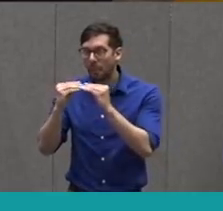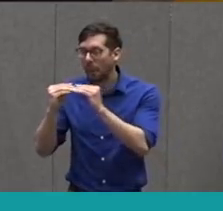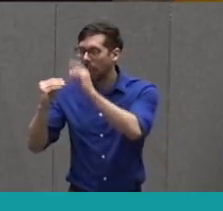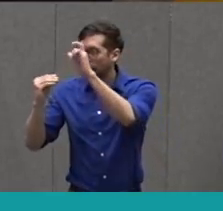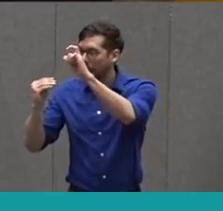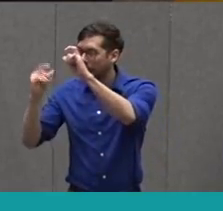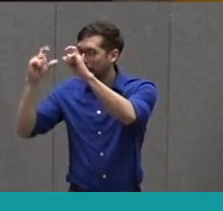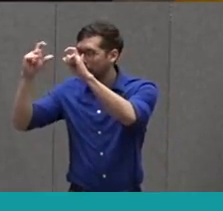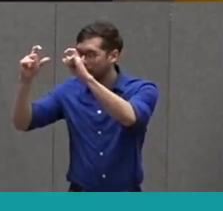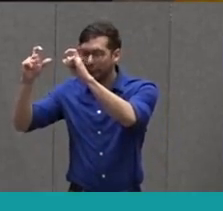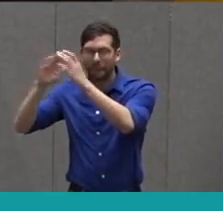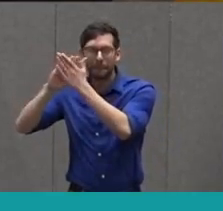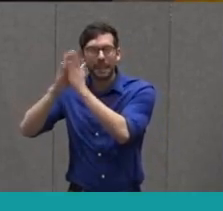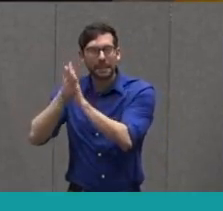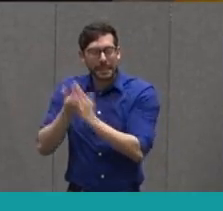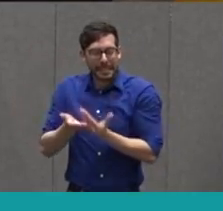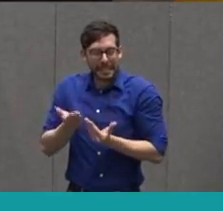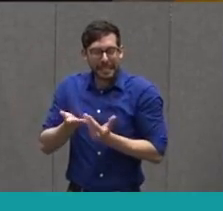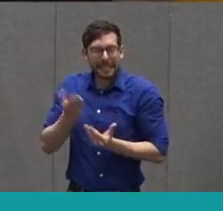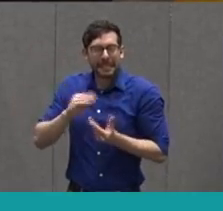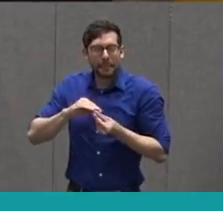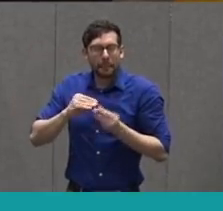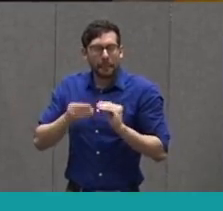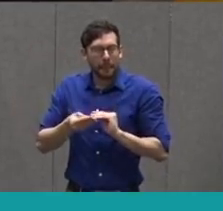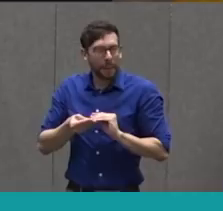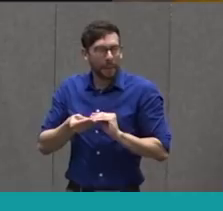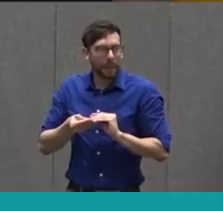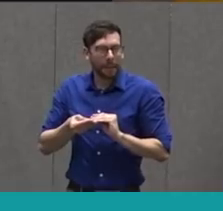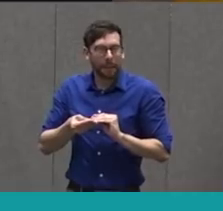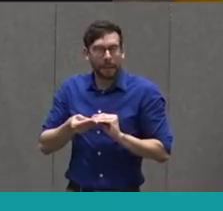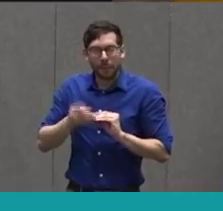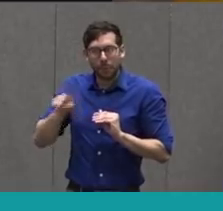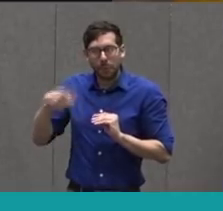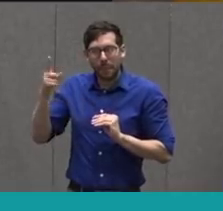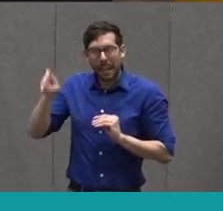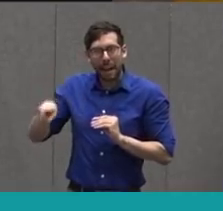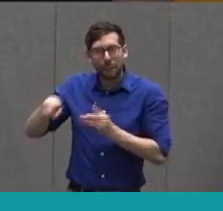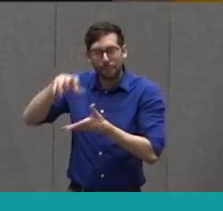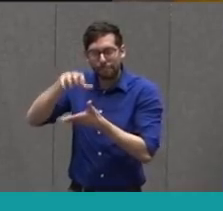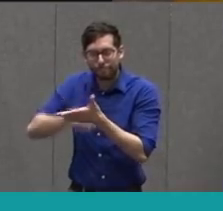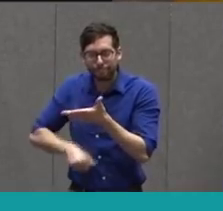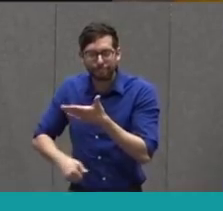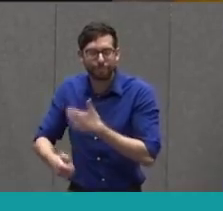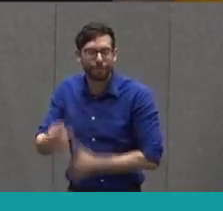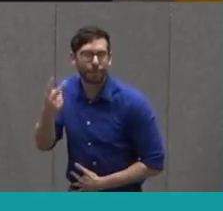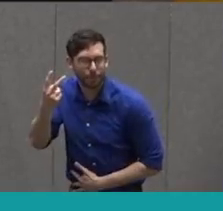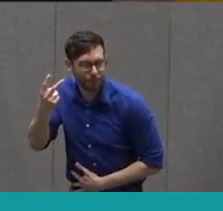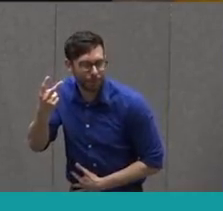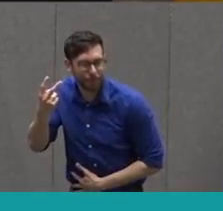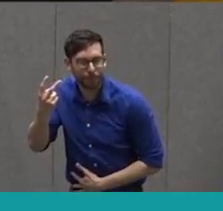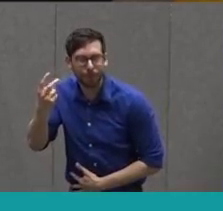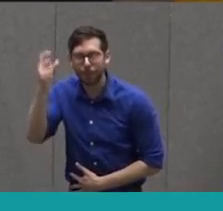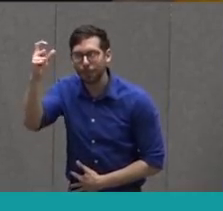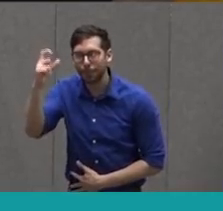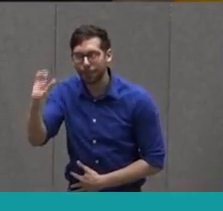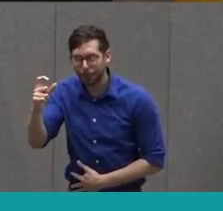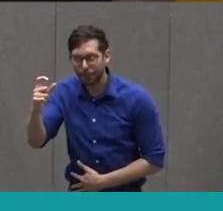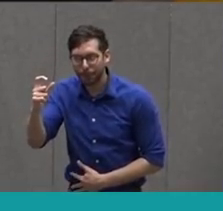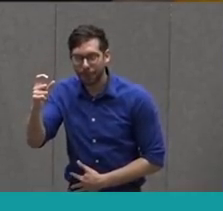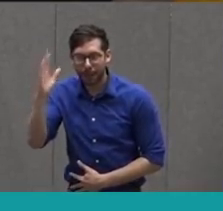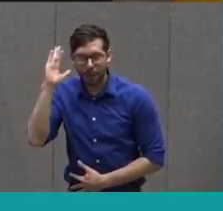that 260, and that would be all you would have to take away was two of those in order to get to